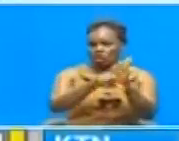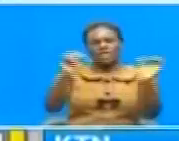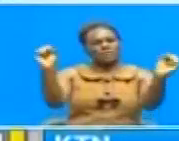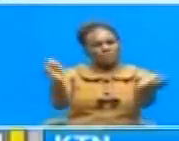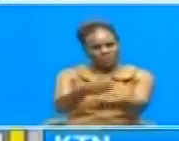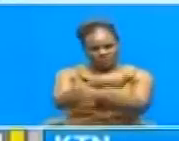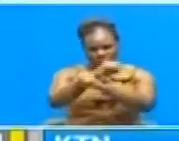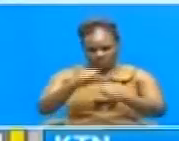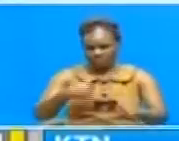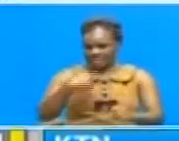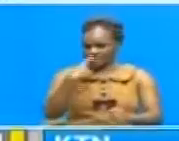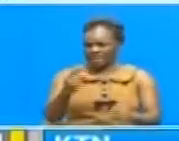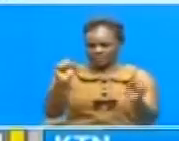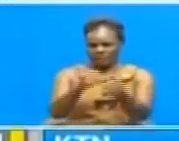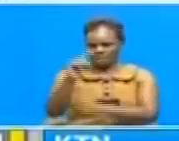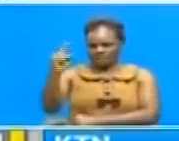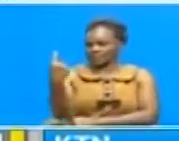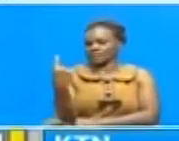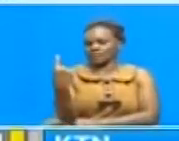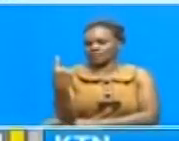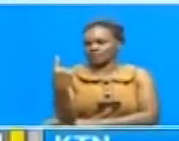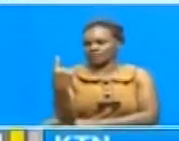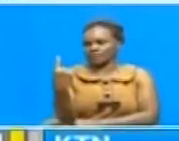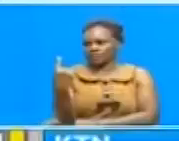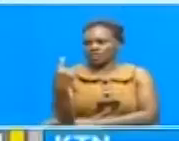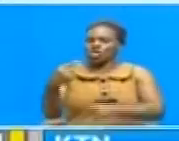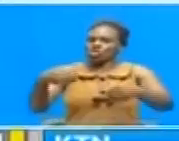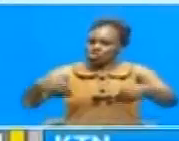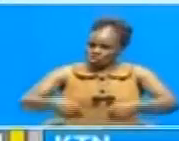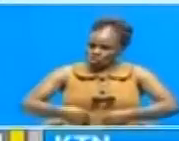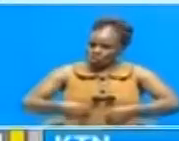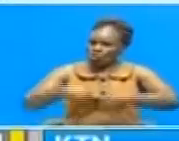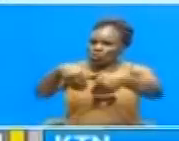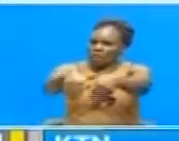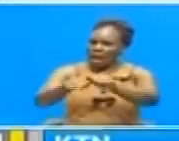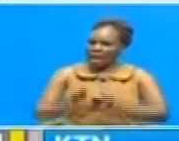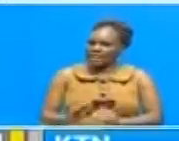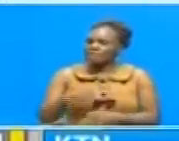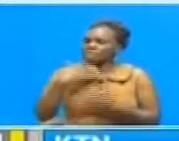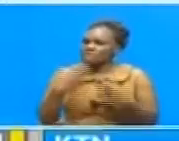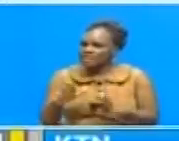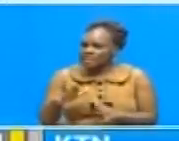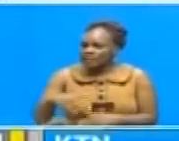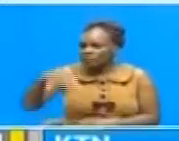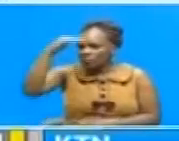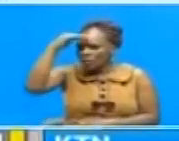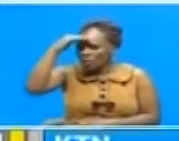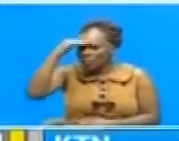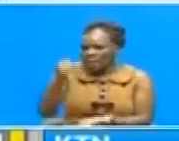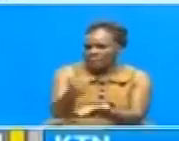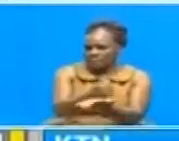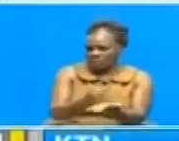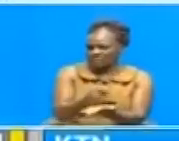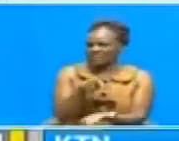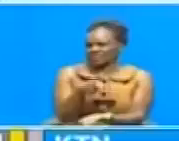cannot, first and foremost, barring youths because of a poisonous brews. Is